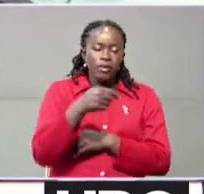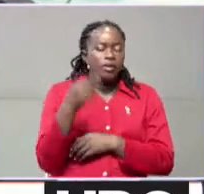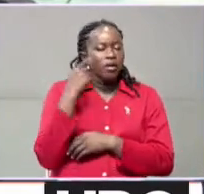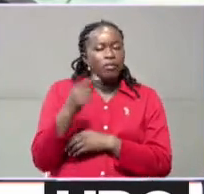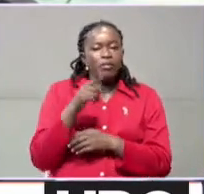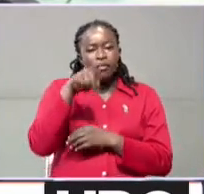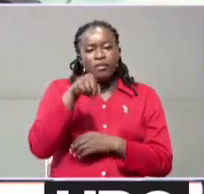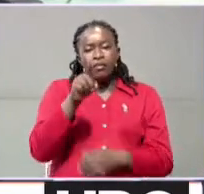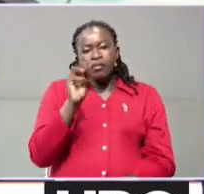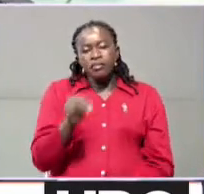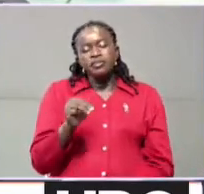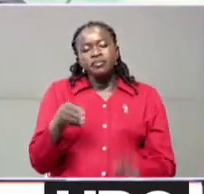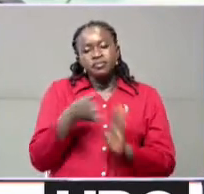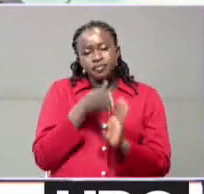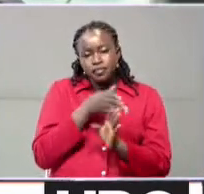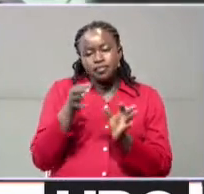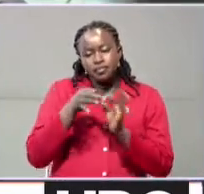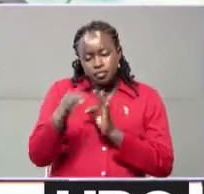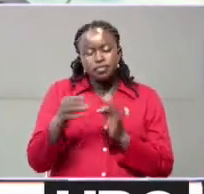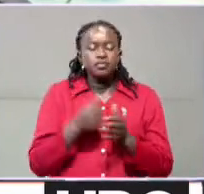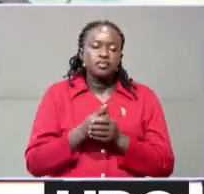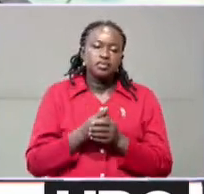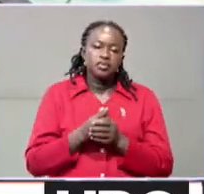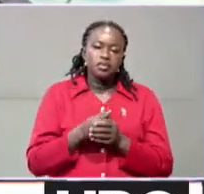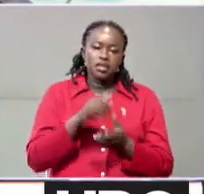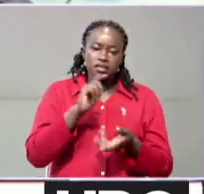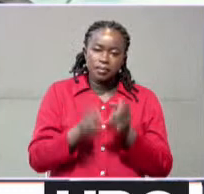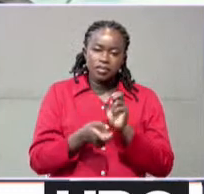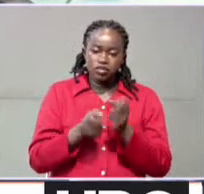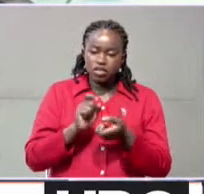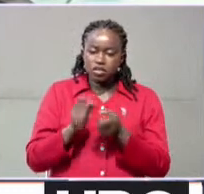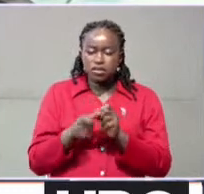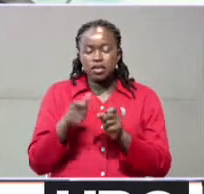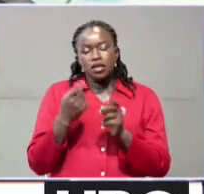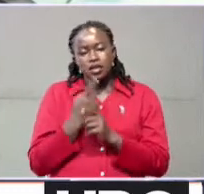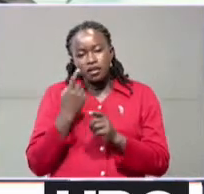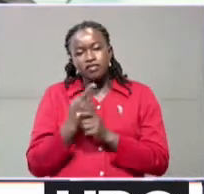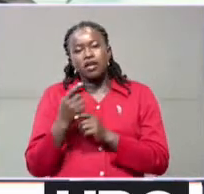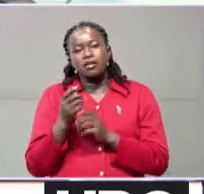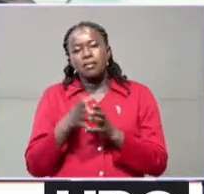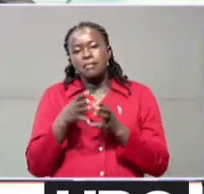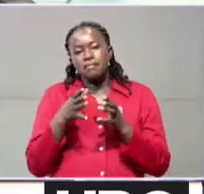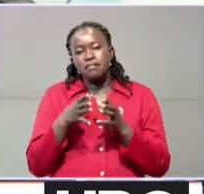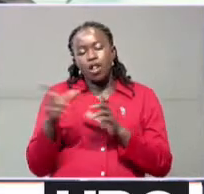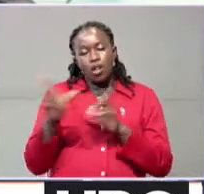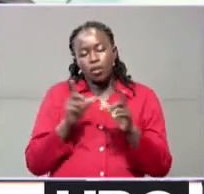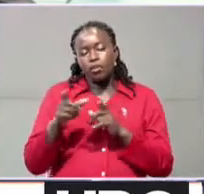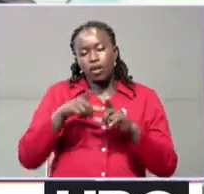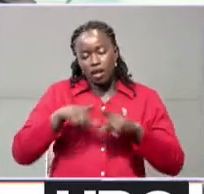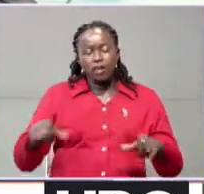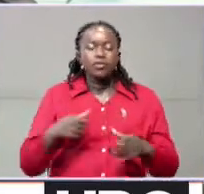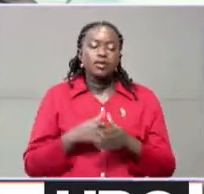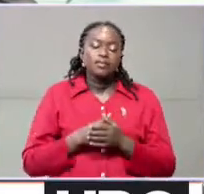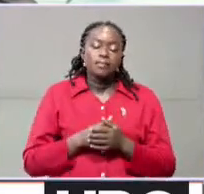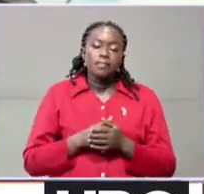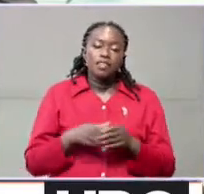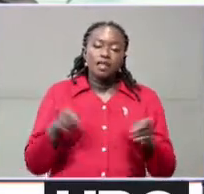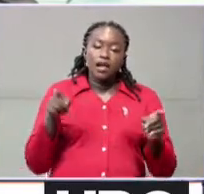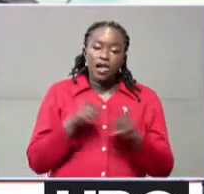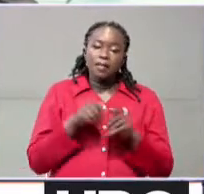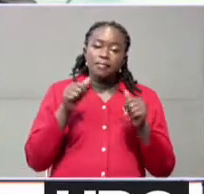guidelines translated in the respective major local languages the guidelines should be widely dis